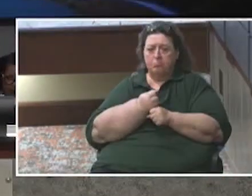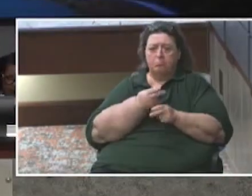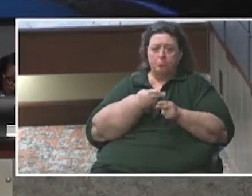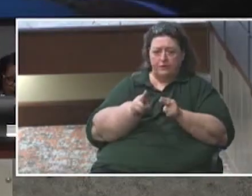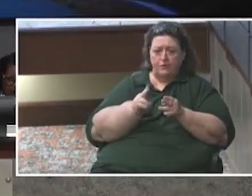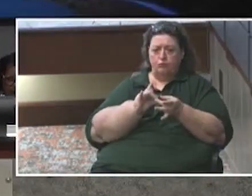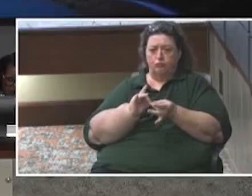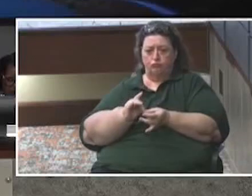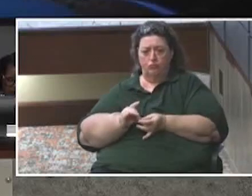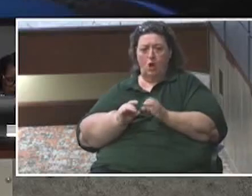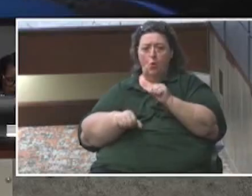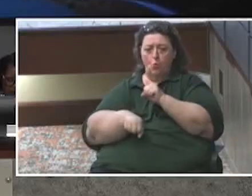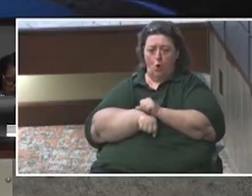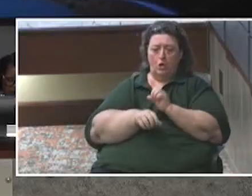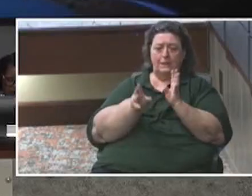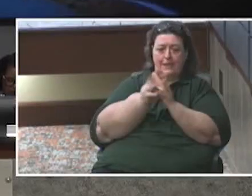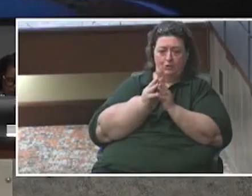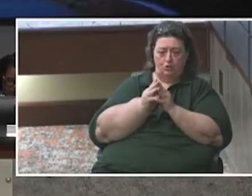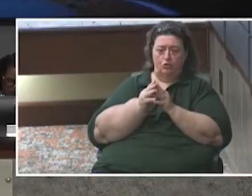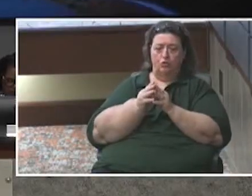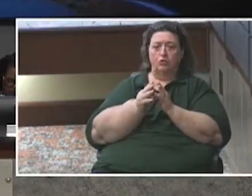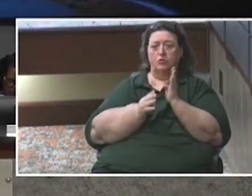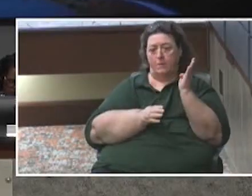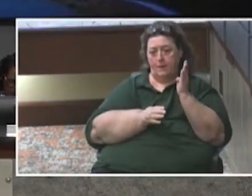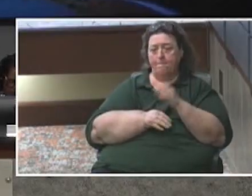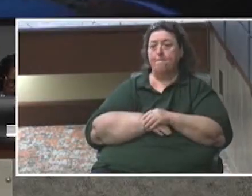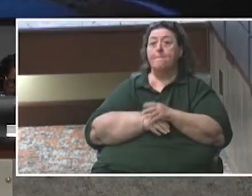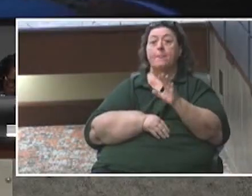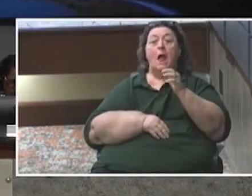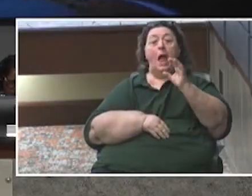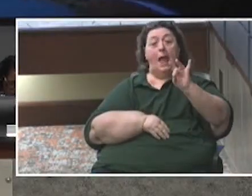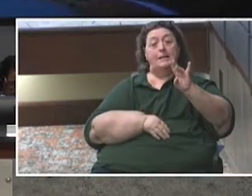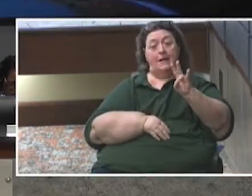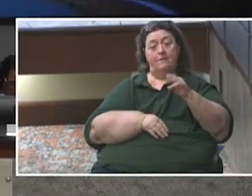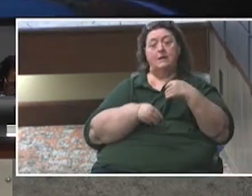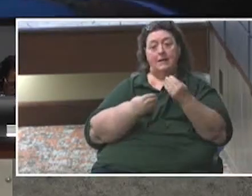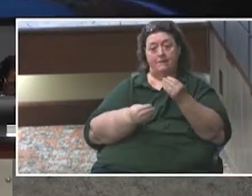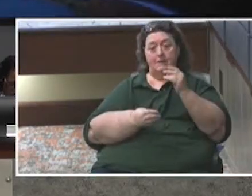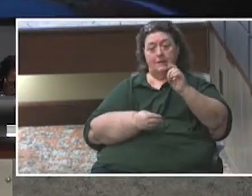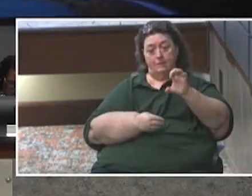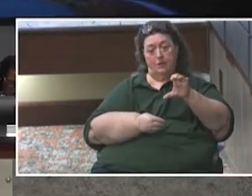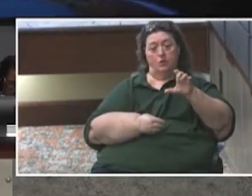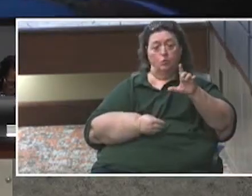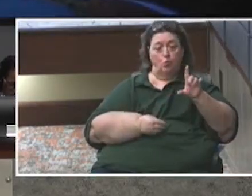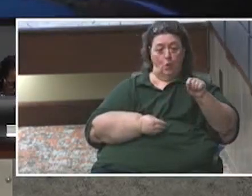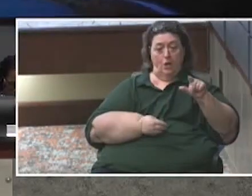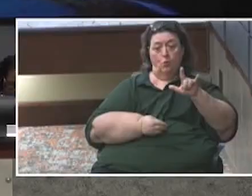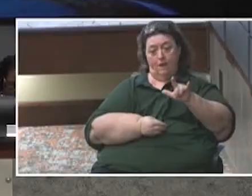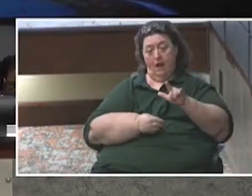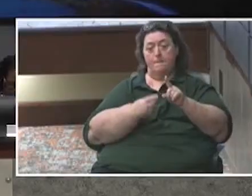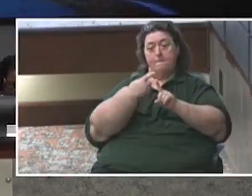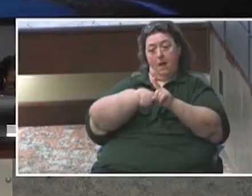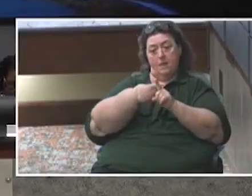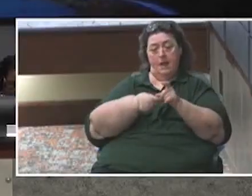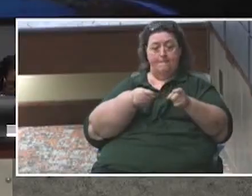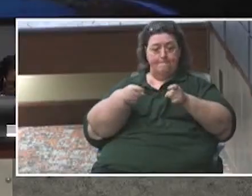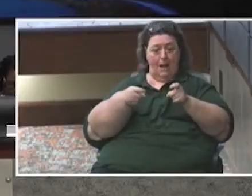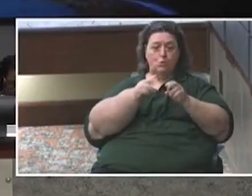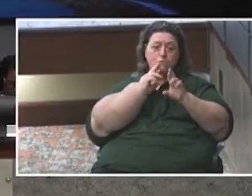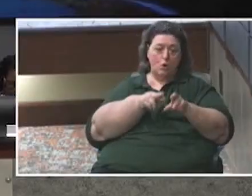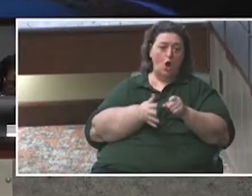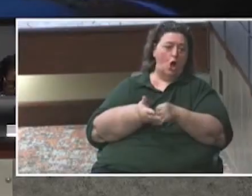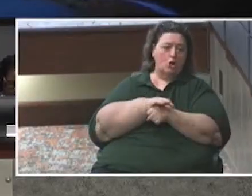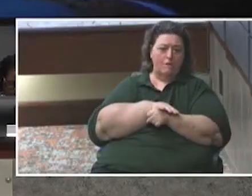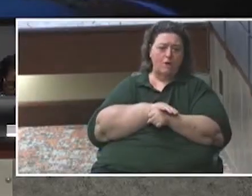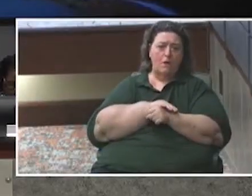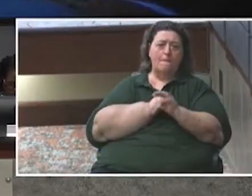work session presentation as well. Informal Report 87 provides the December 2025 monthly management report. This report covers an overview